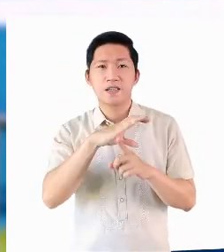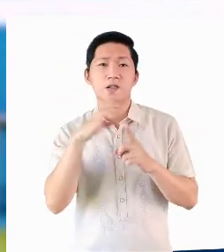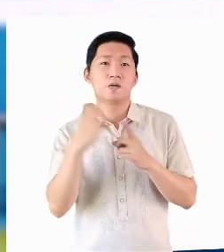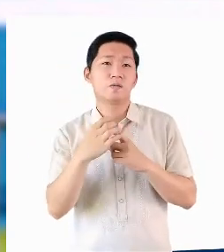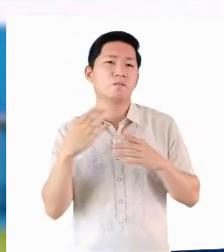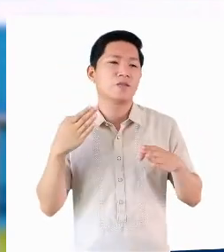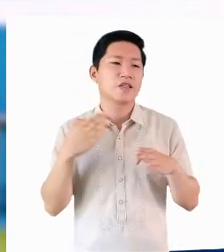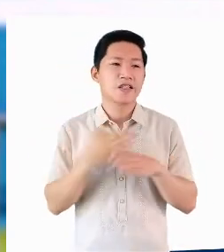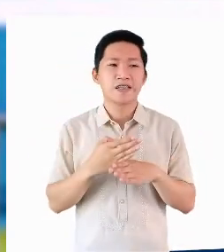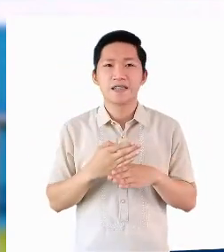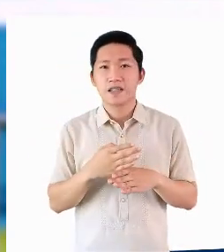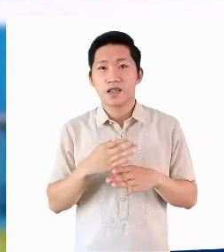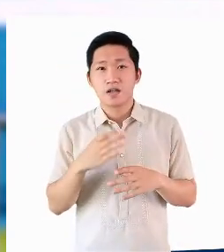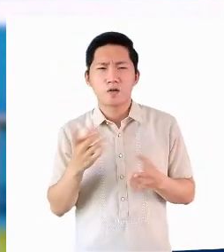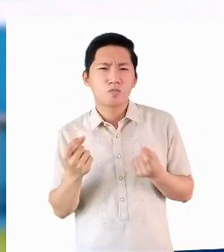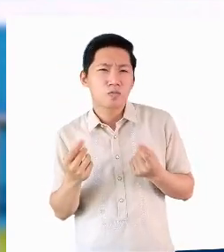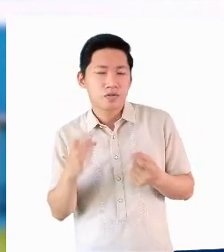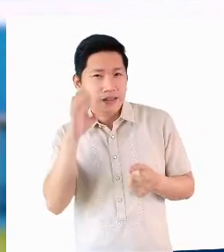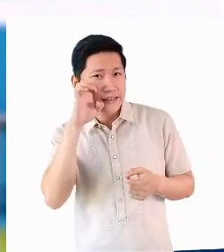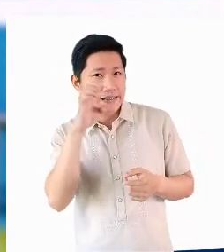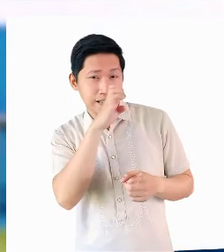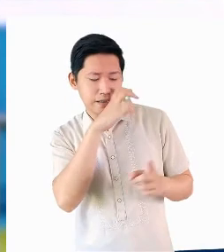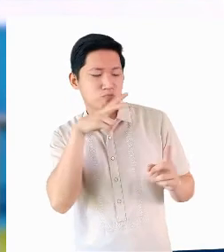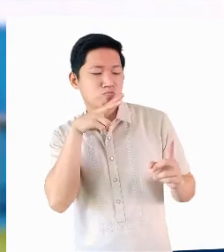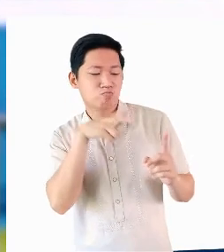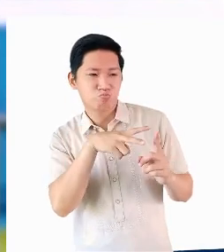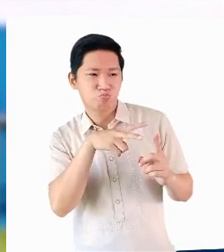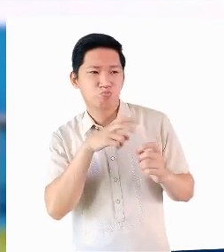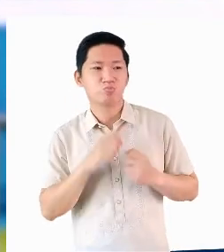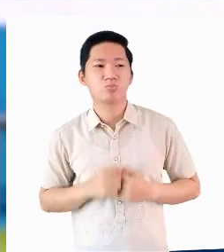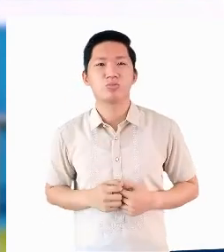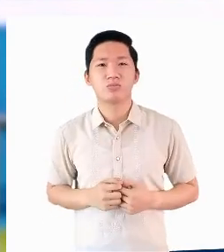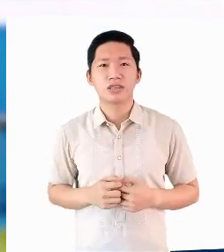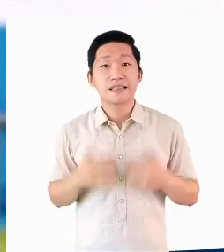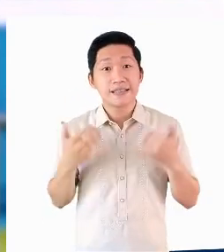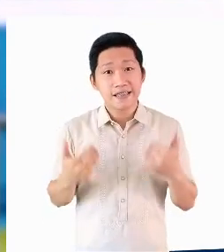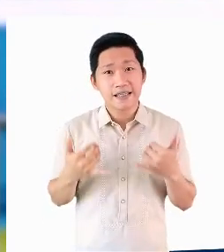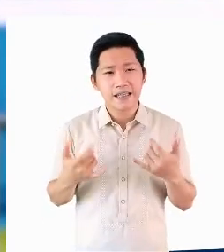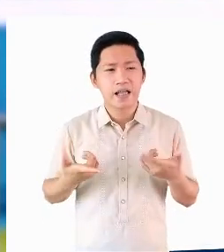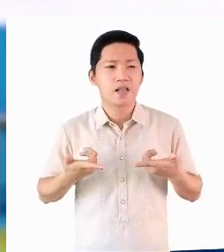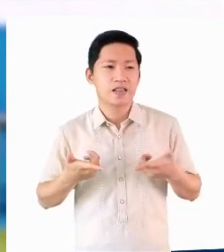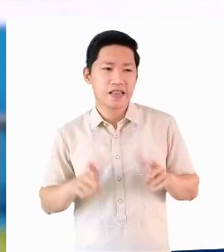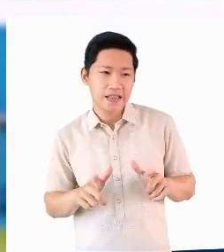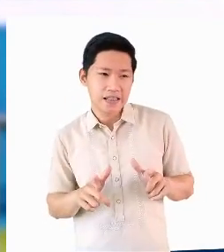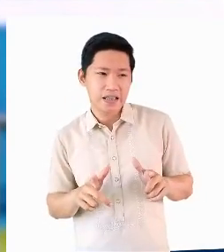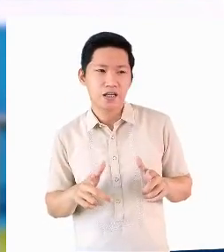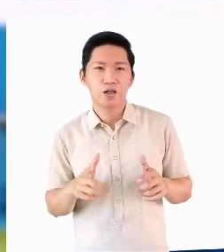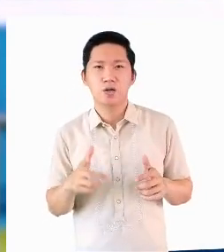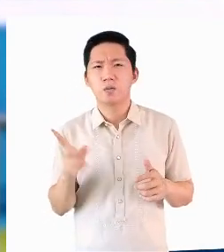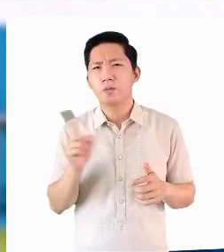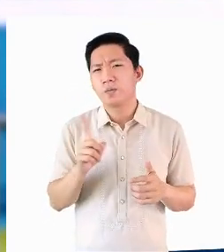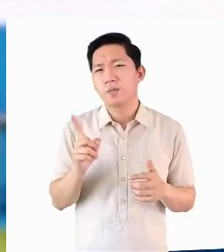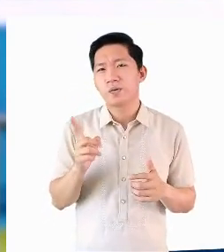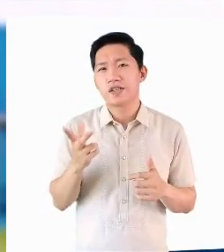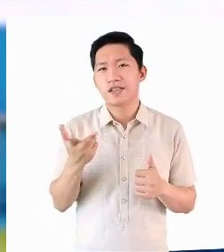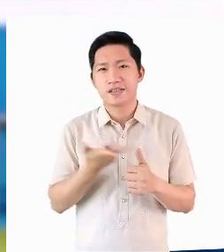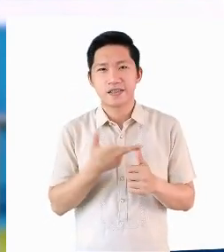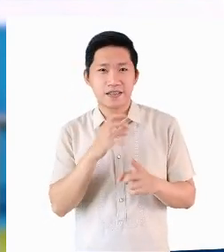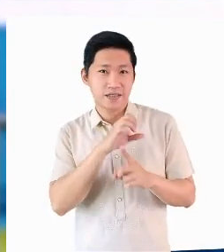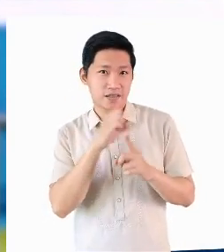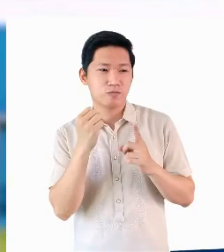cultural barrier in doing eye contacts. Now, let's see what's the third situation.